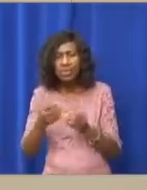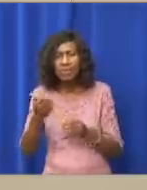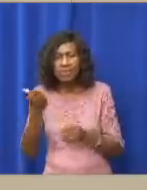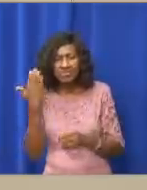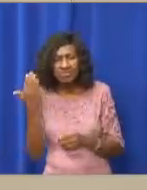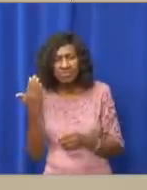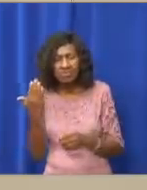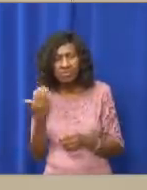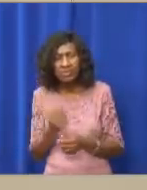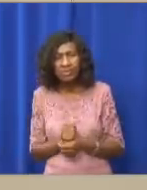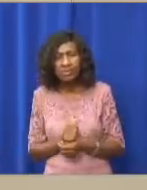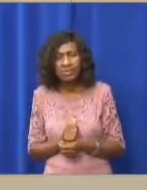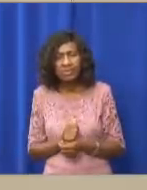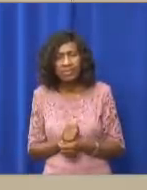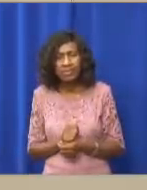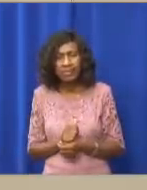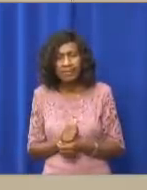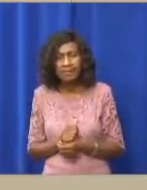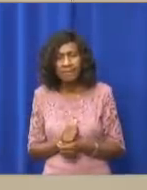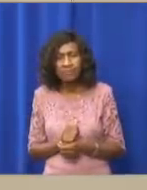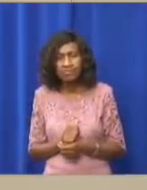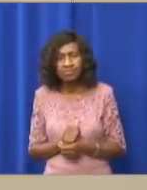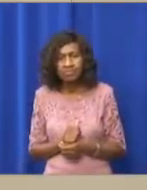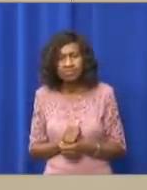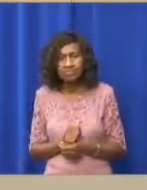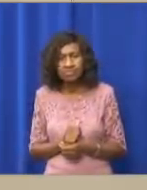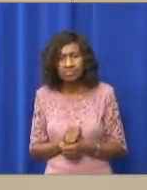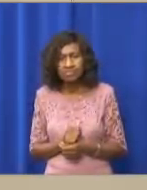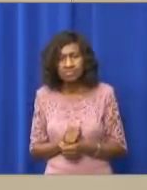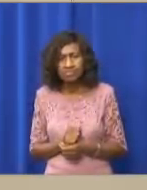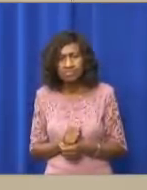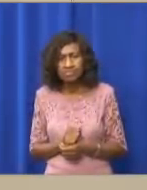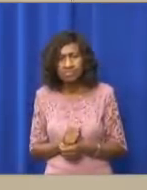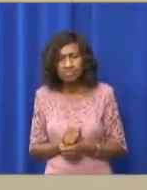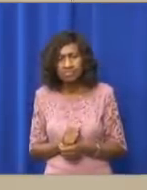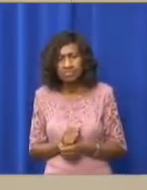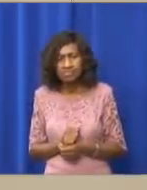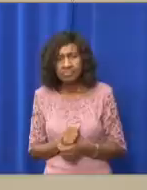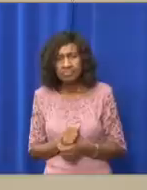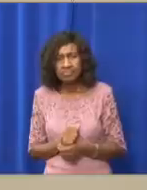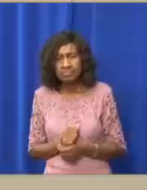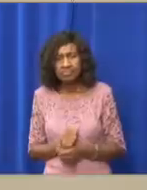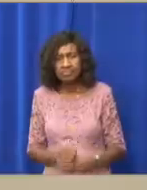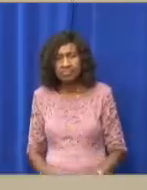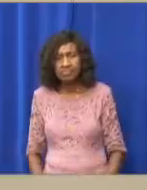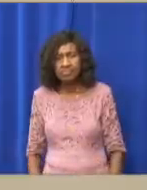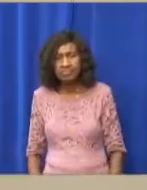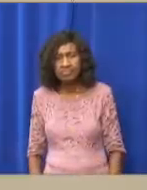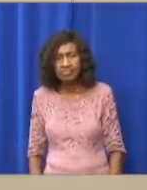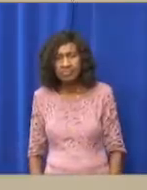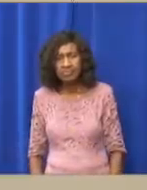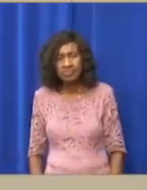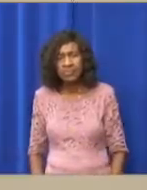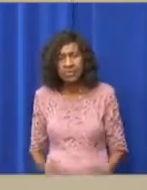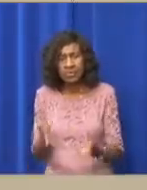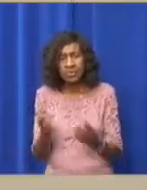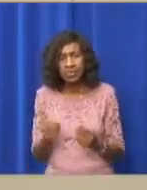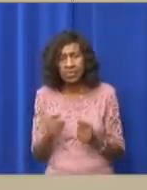reasons. But the principal one is that we want it to be